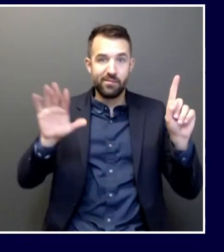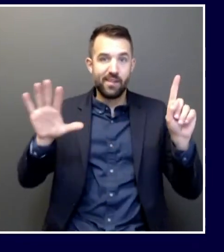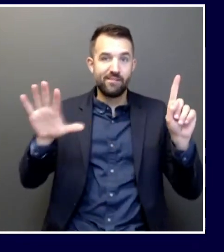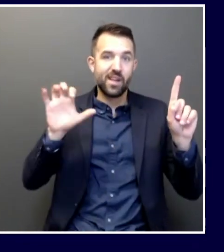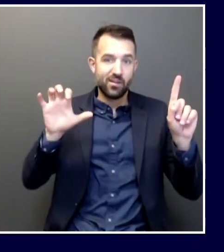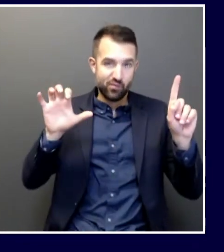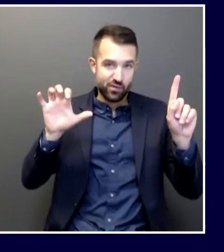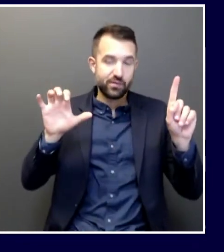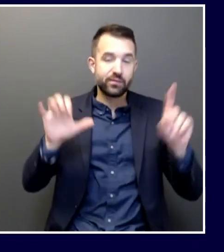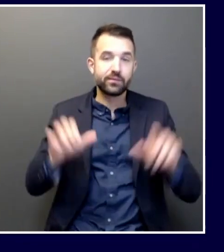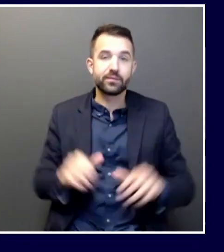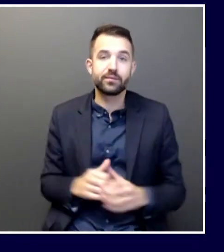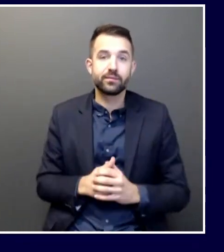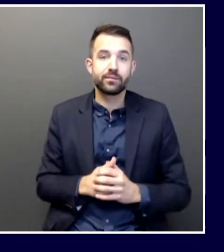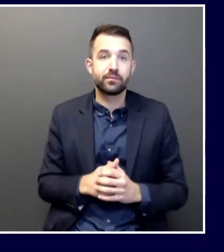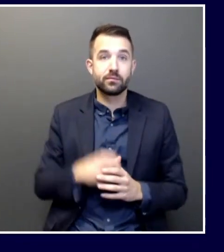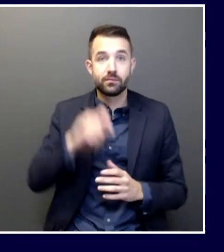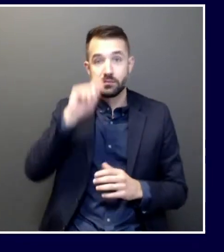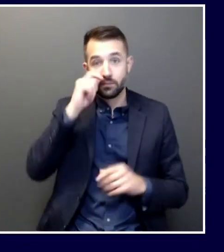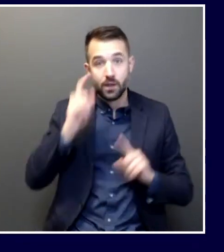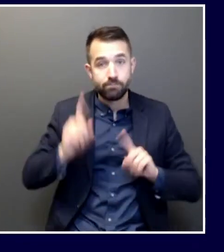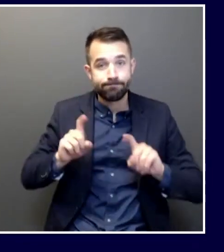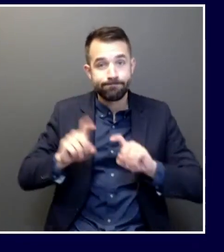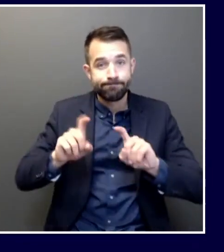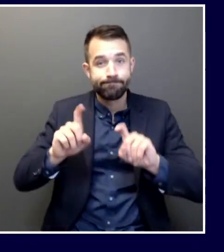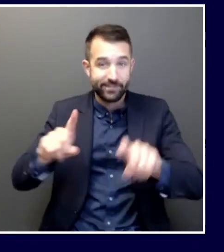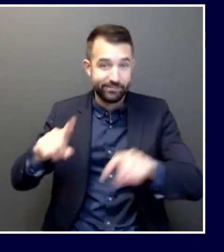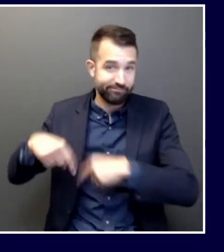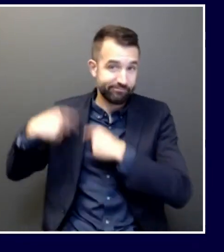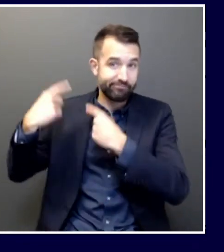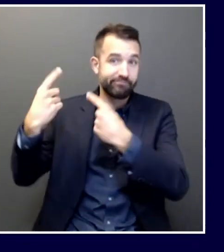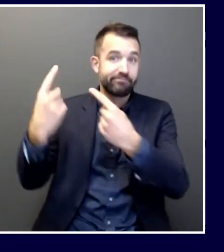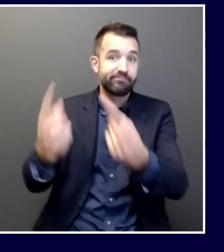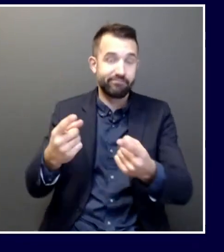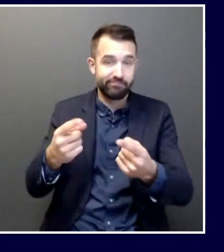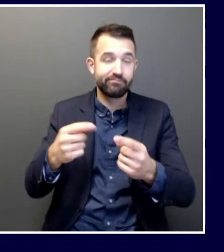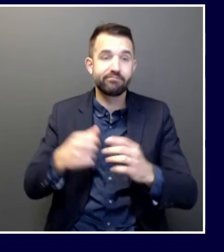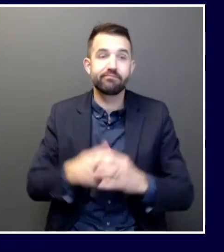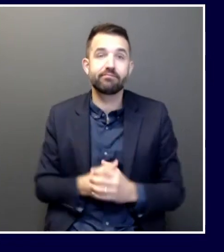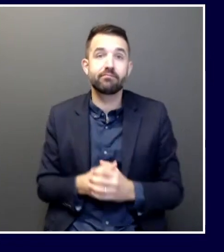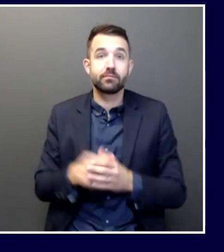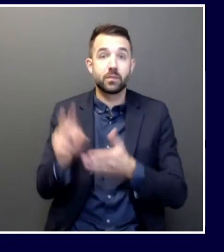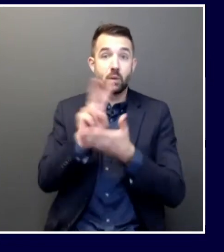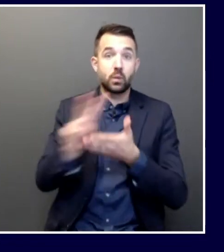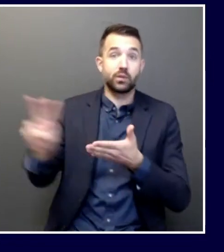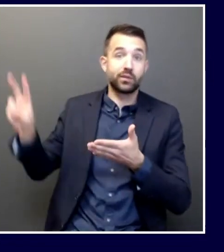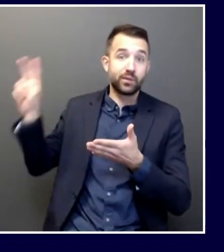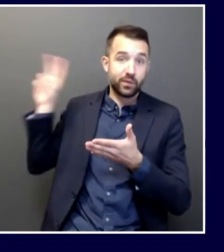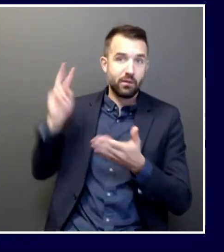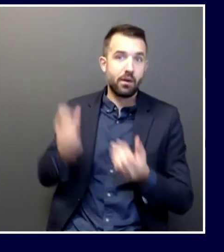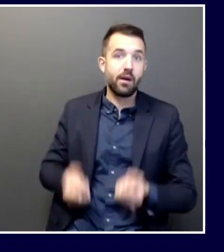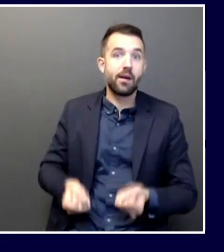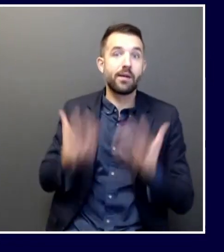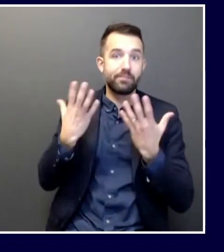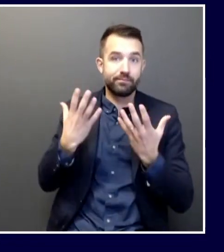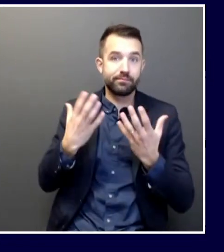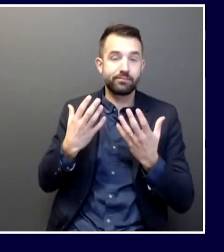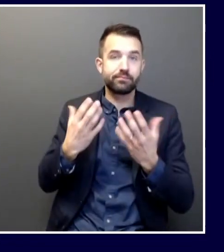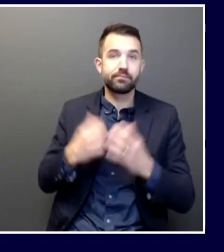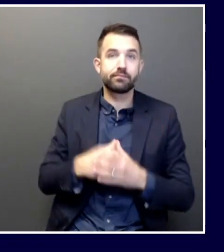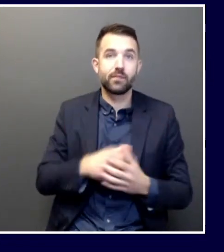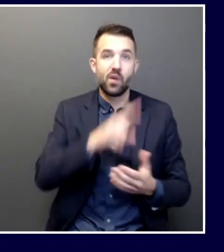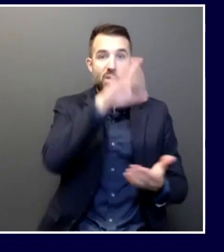are being conducted for every 100,000 people in the state. 2 weeks ago, we were conducting only